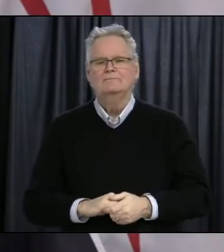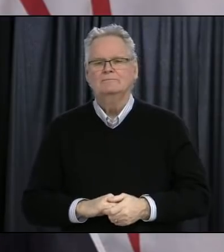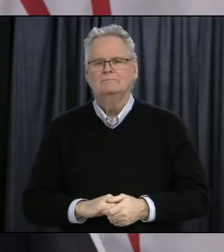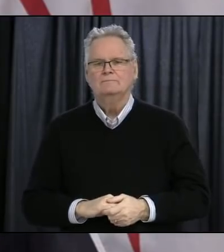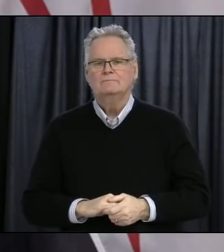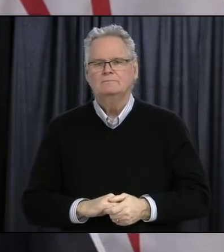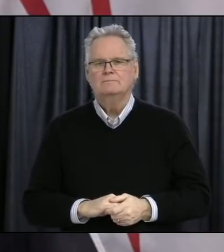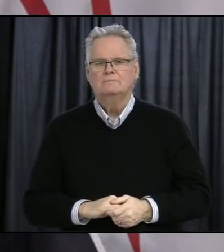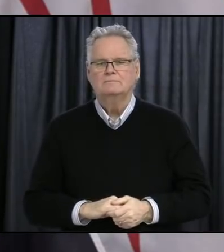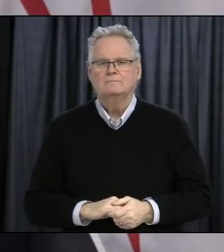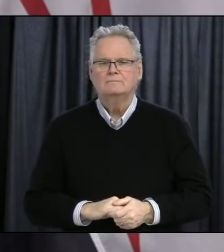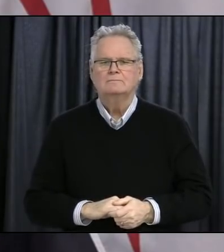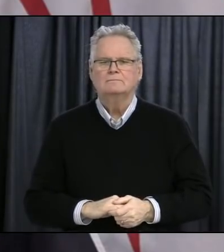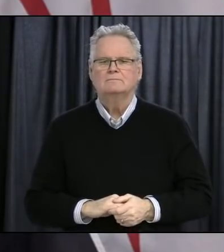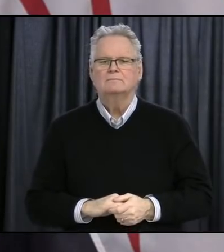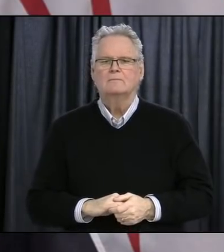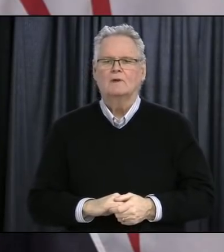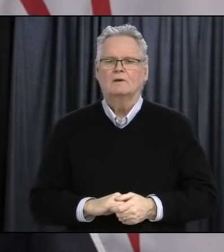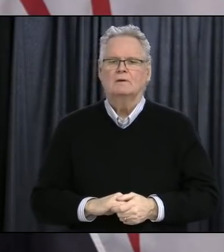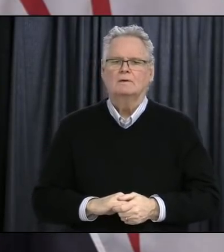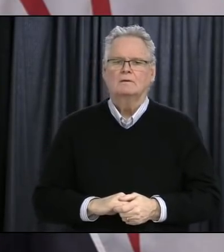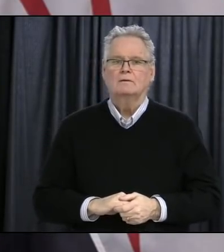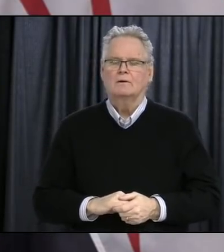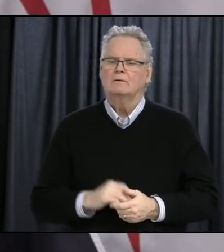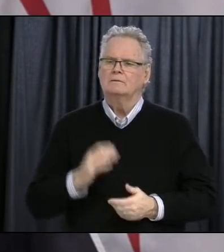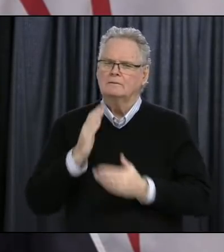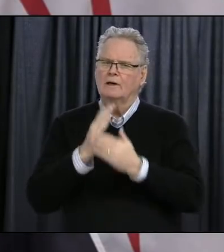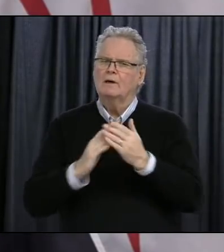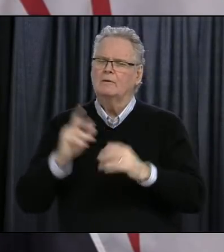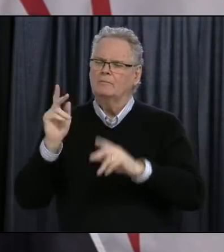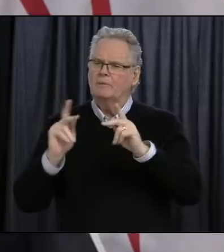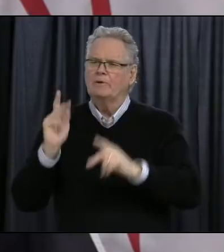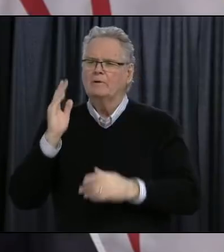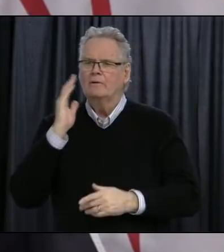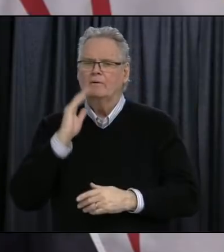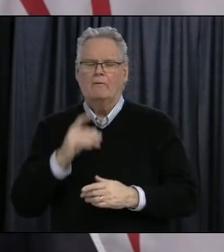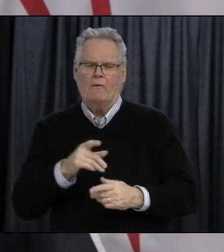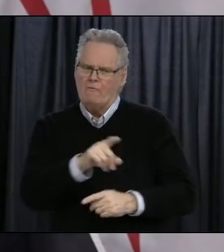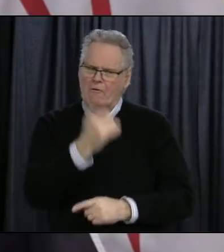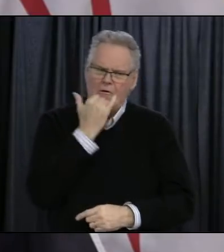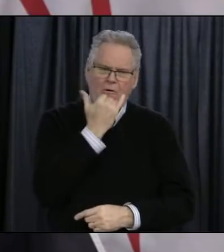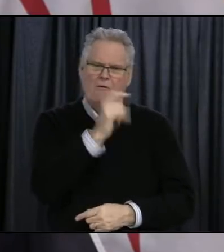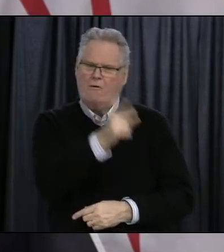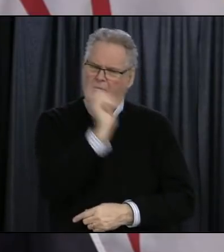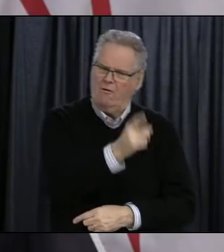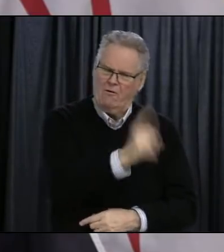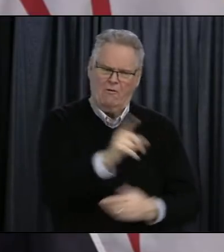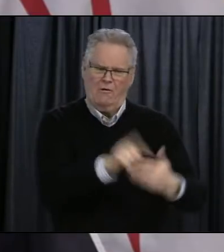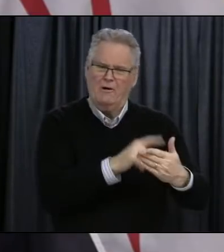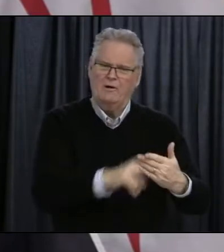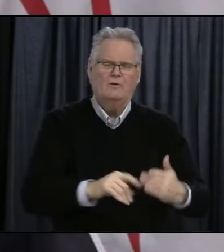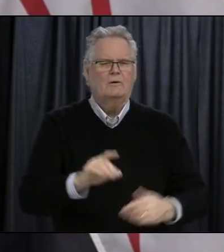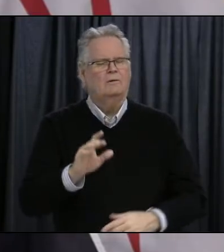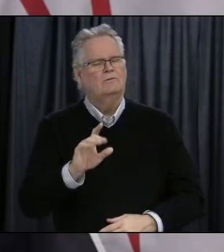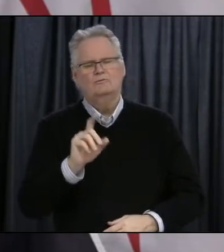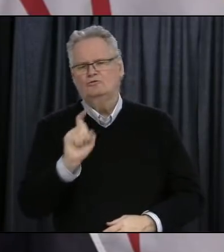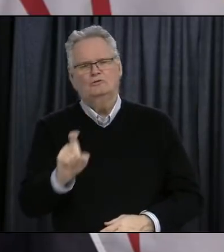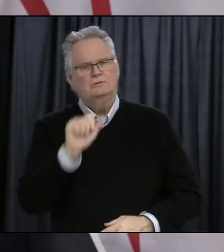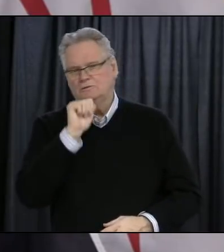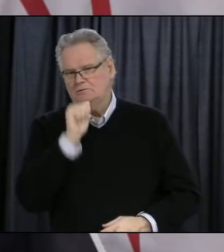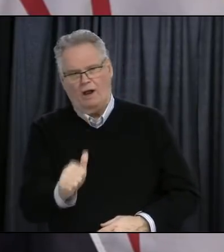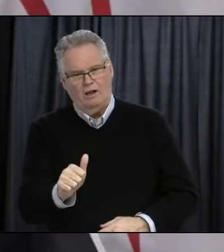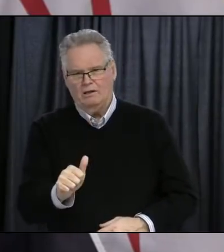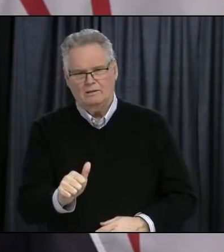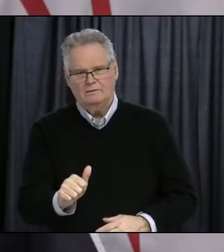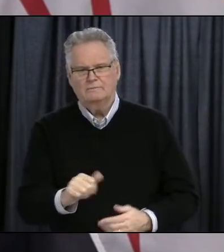take action. Parenting is hard, and it is even harder in the time of COVID. It is a tremendous and even overwhelming